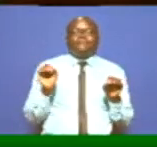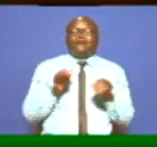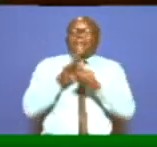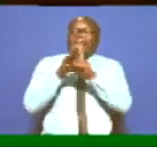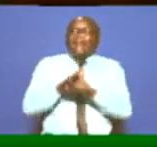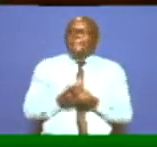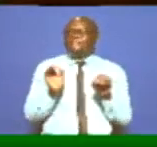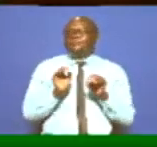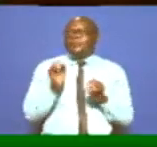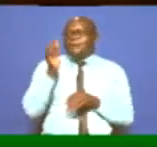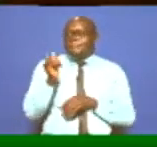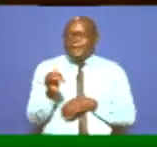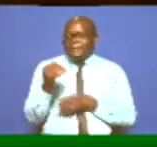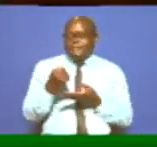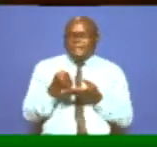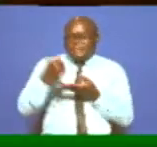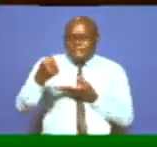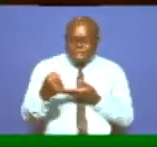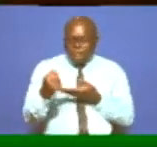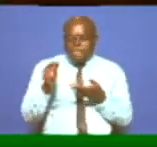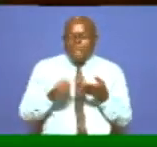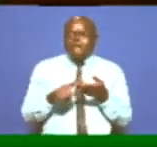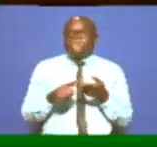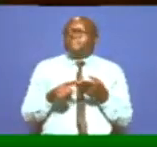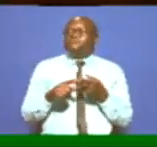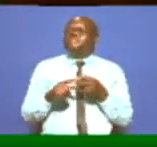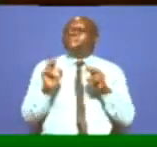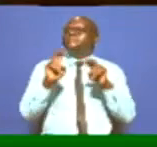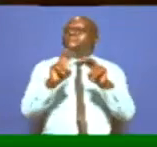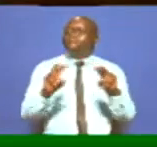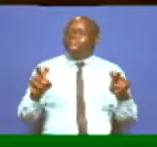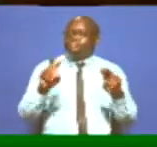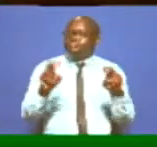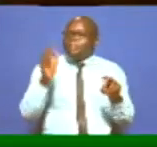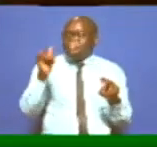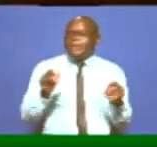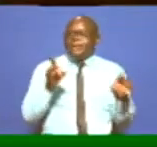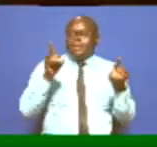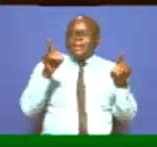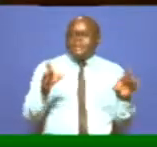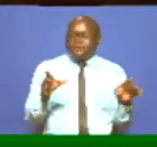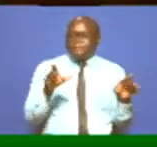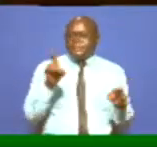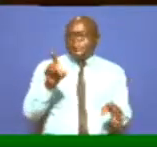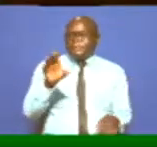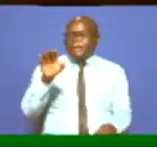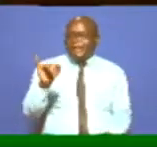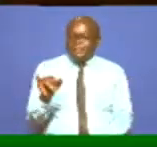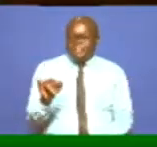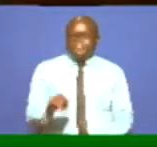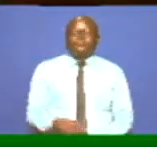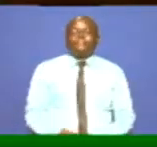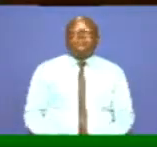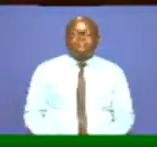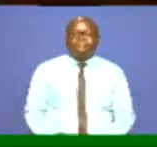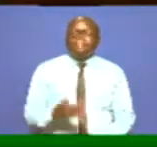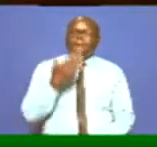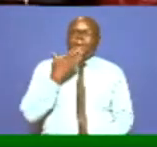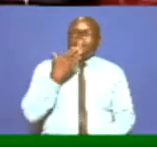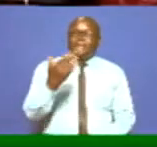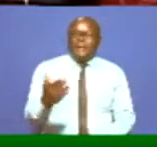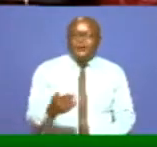by the suspensions and the ongoing investigations by the Directorate of Criminal Investigation? Thank you, Honorable